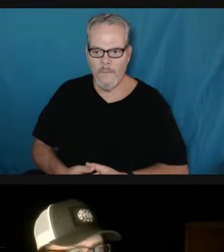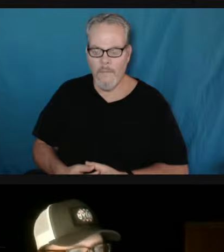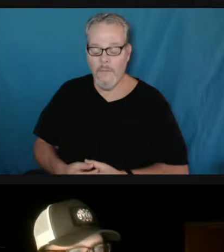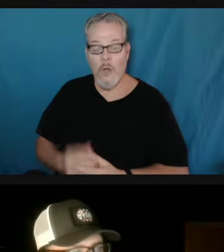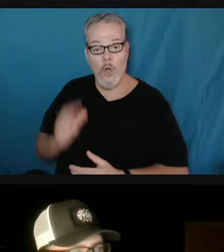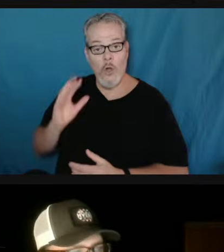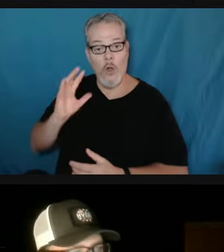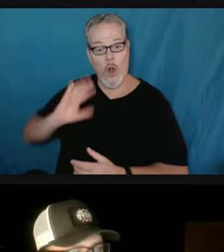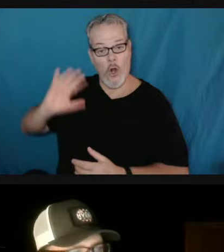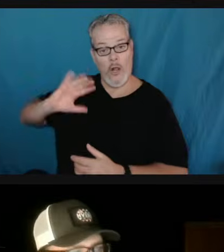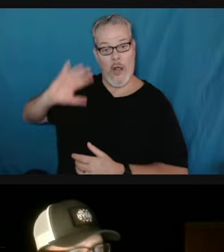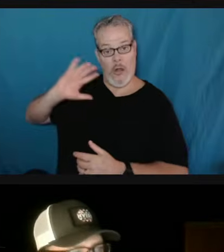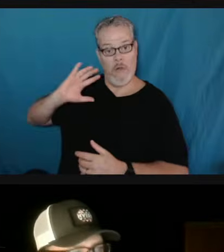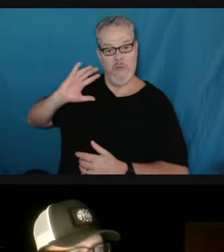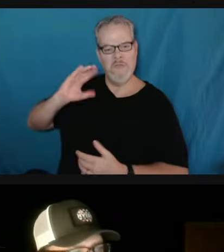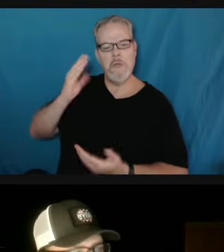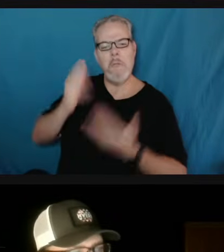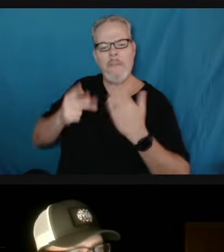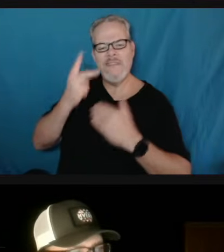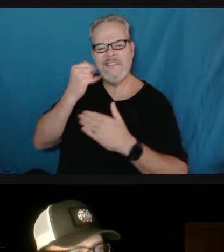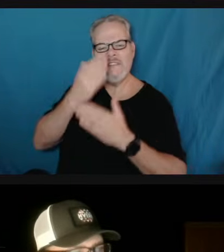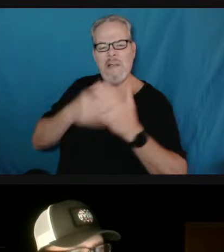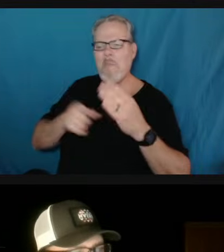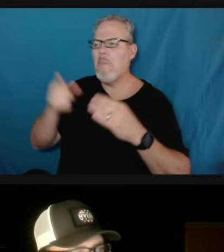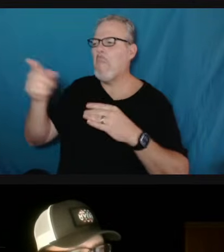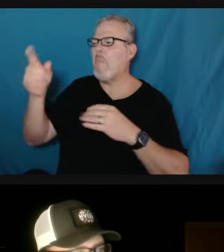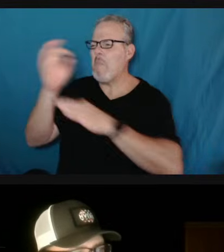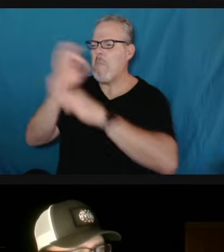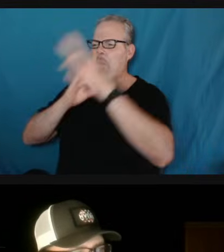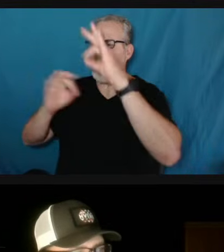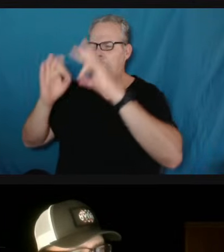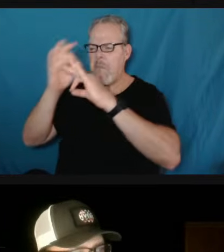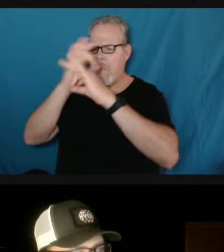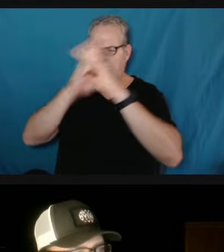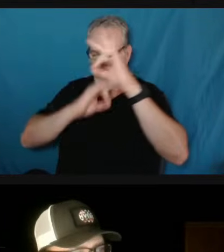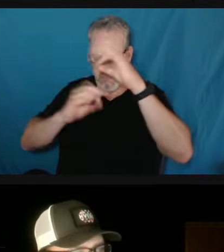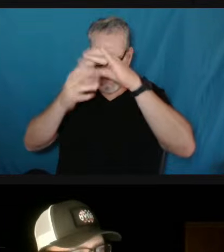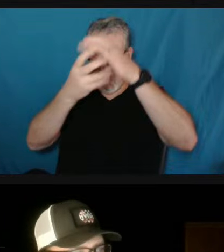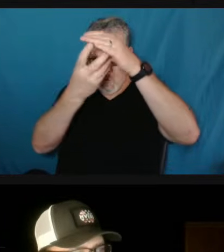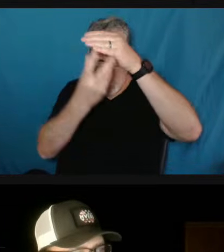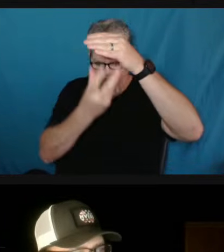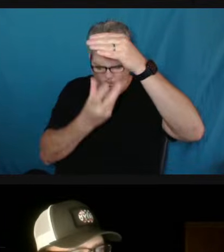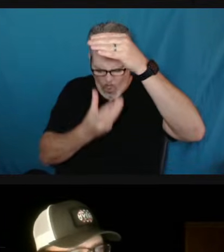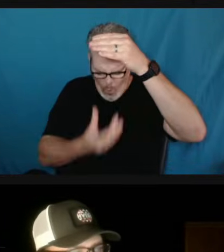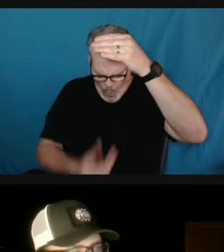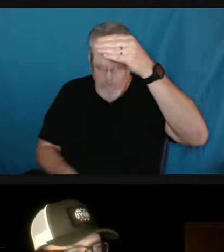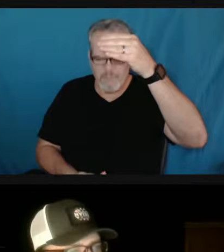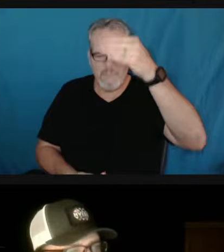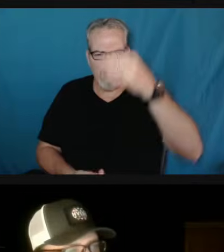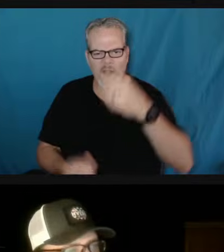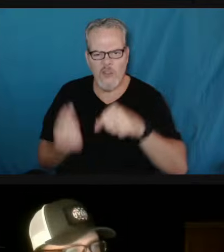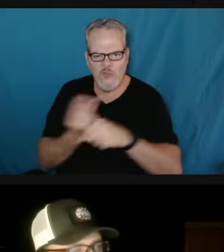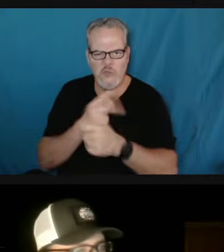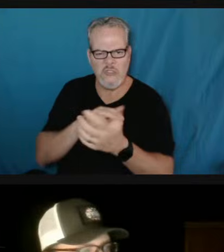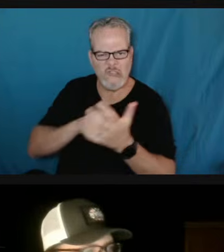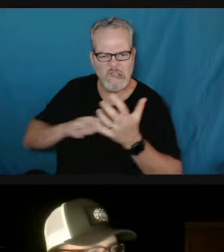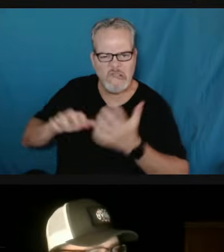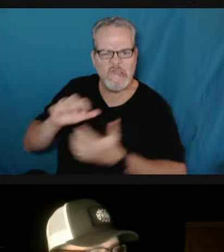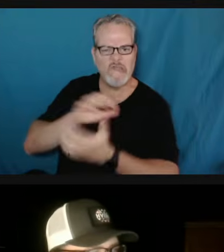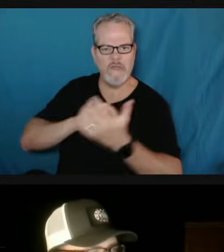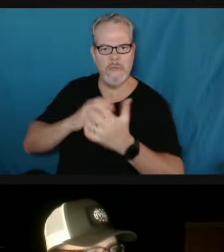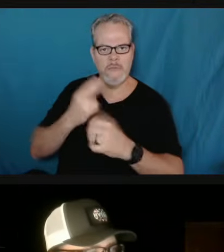flows might drain back in and get reworked, and so you might have some stuff that was in the lava lake as